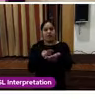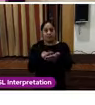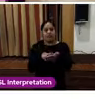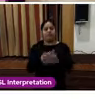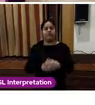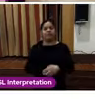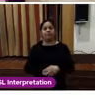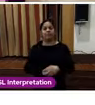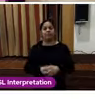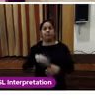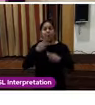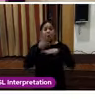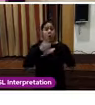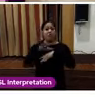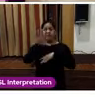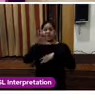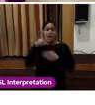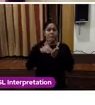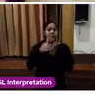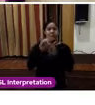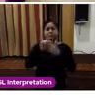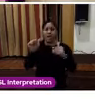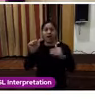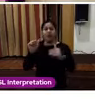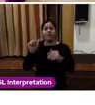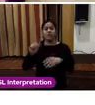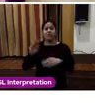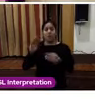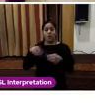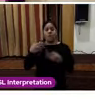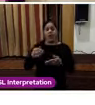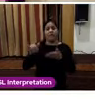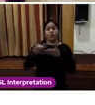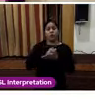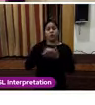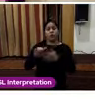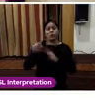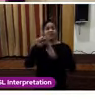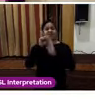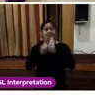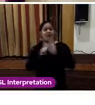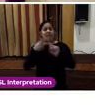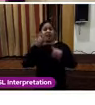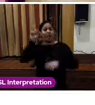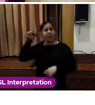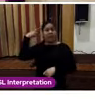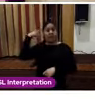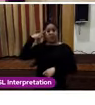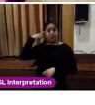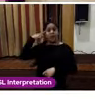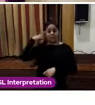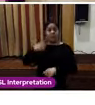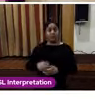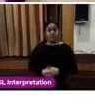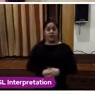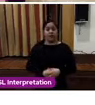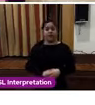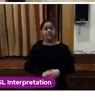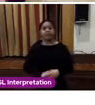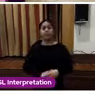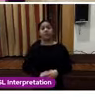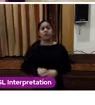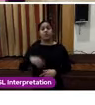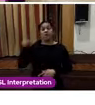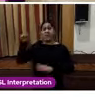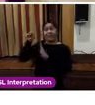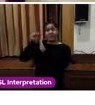over $500 million is provided from New York State, from the federal government. So we give to the state is